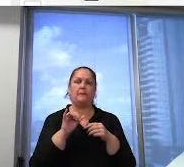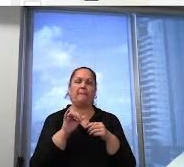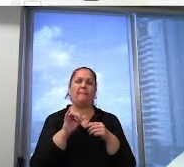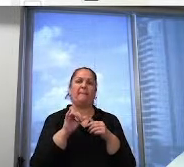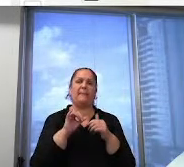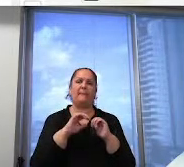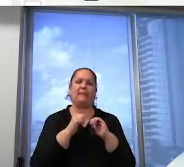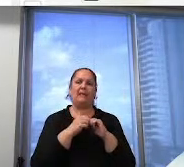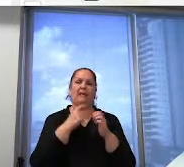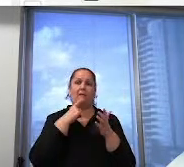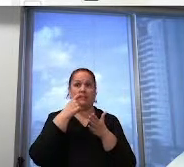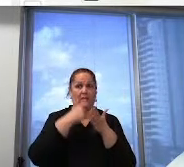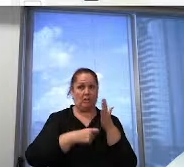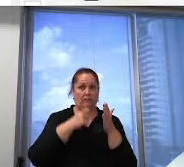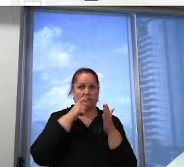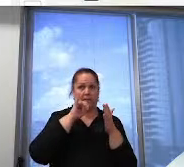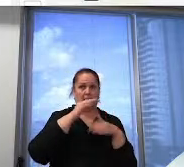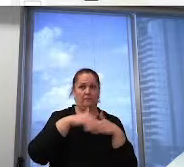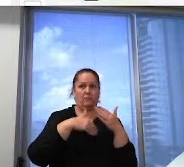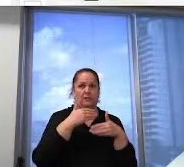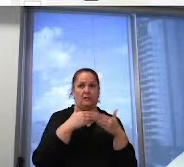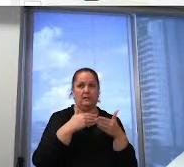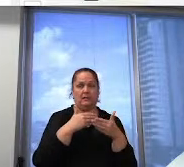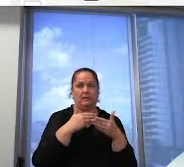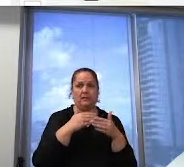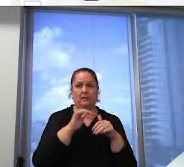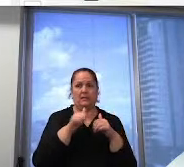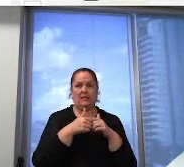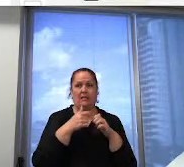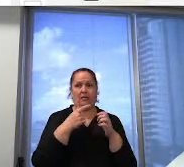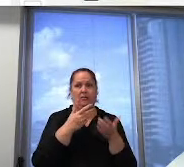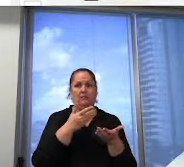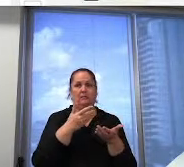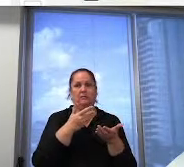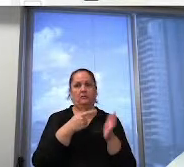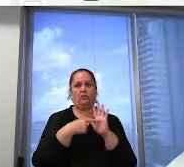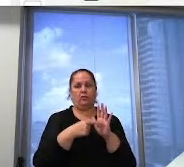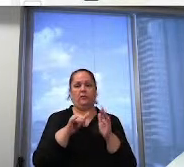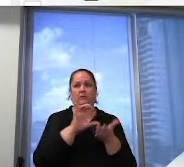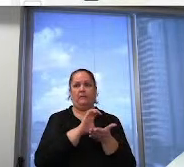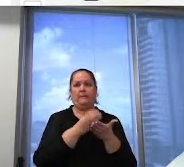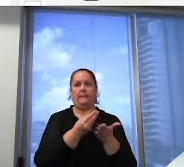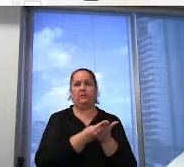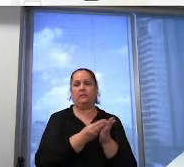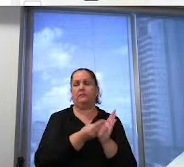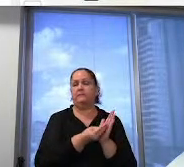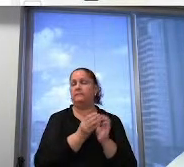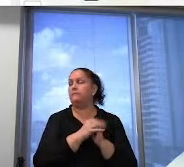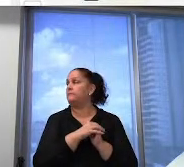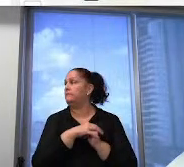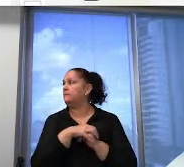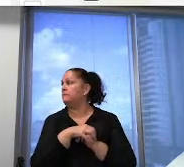also, how do the costs from that process, how are they reflected in this particular budget?